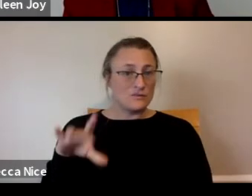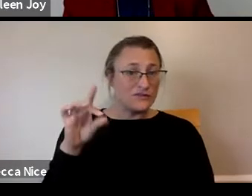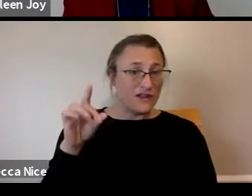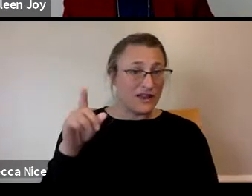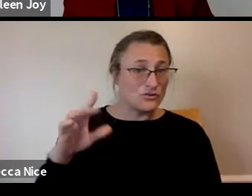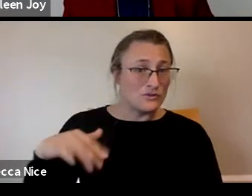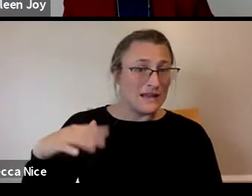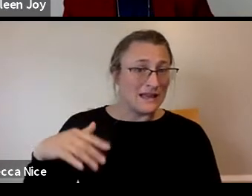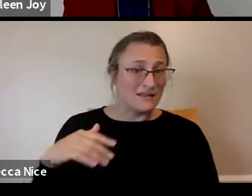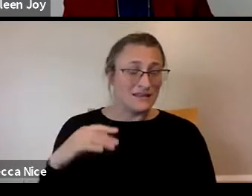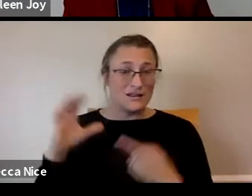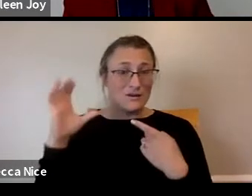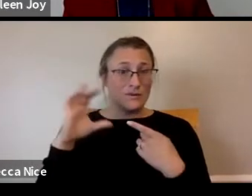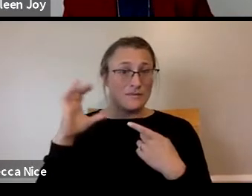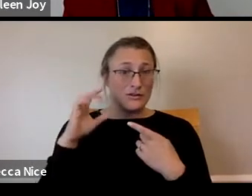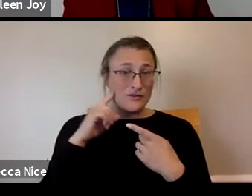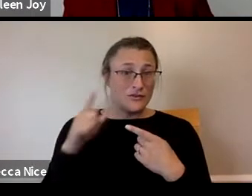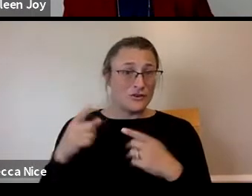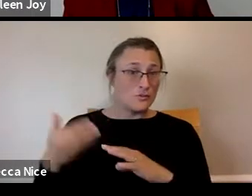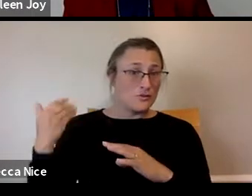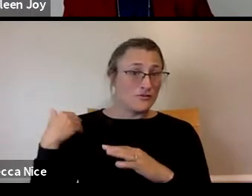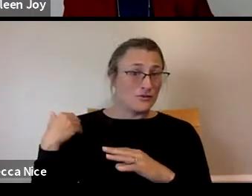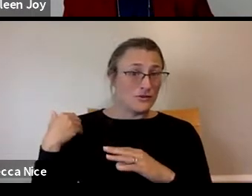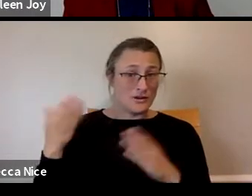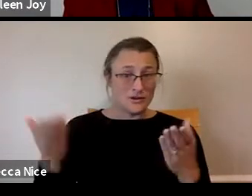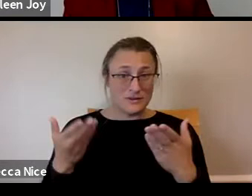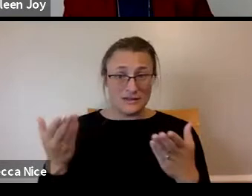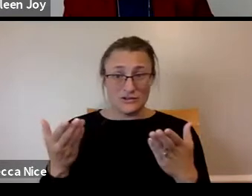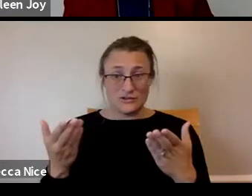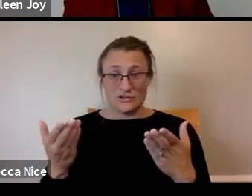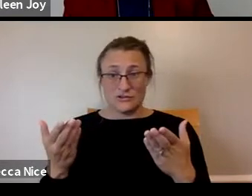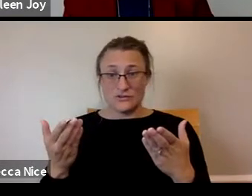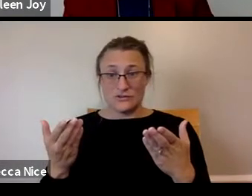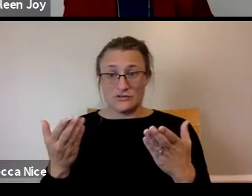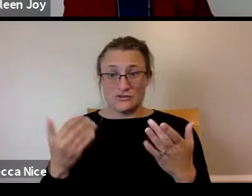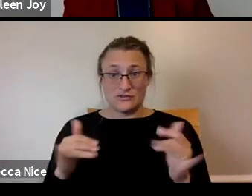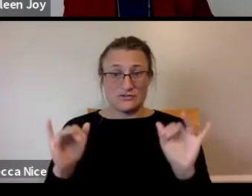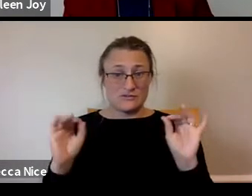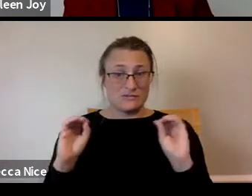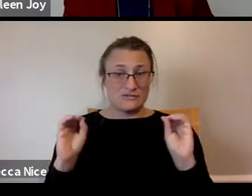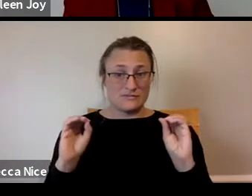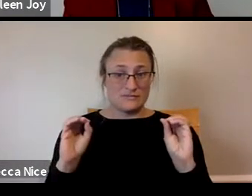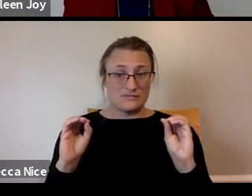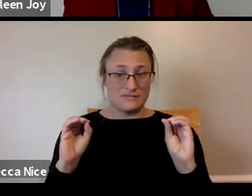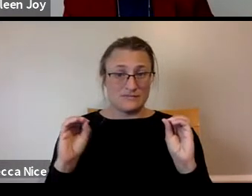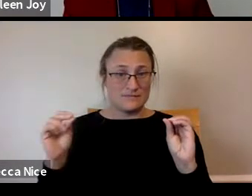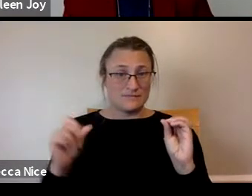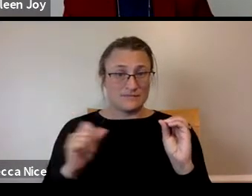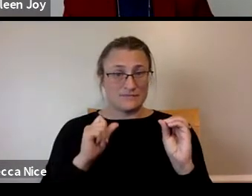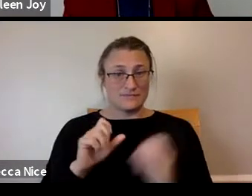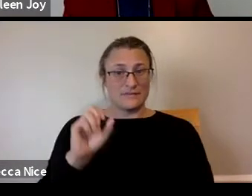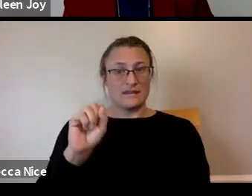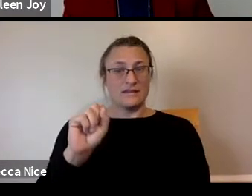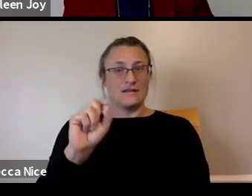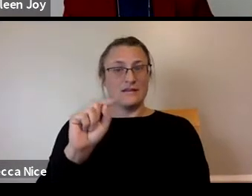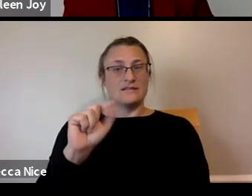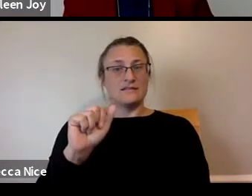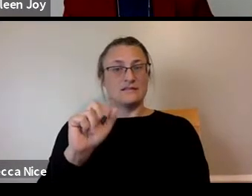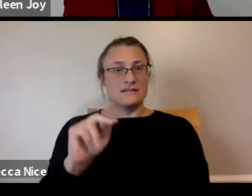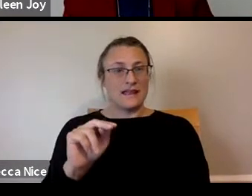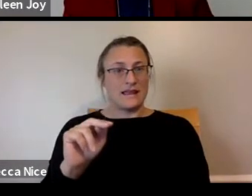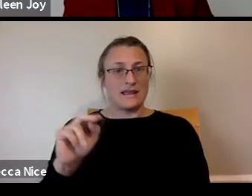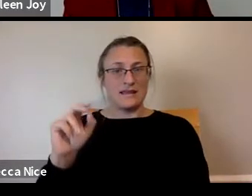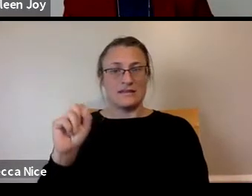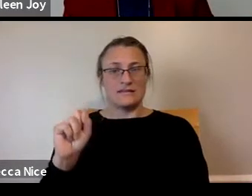We were looking for you before and no, we're still not there. How about Stan Slade? Stan, are